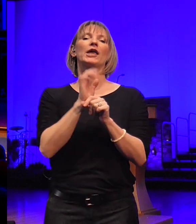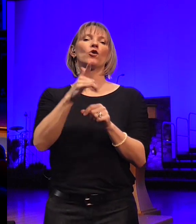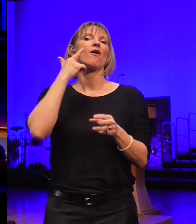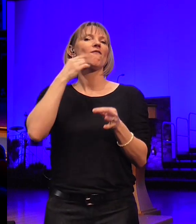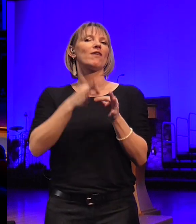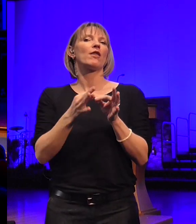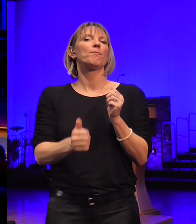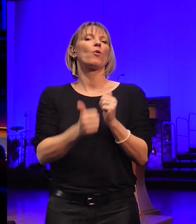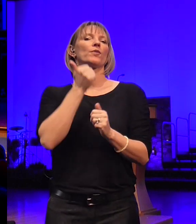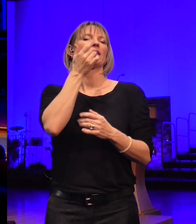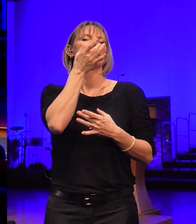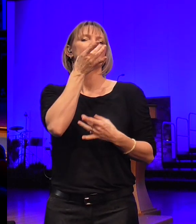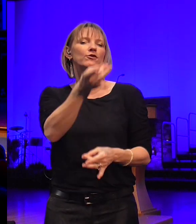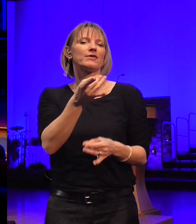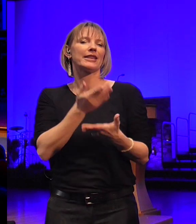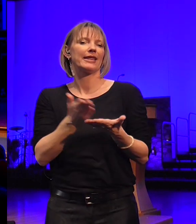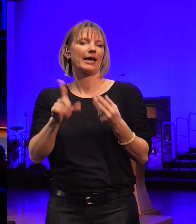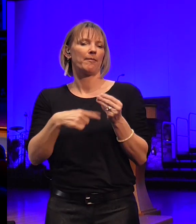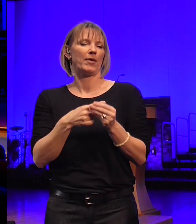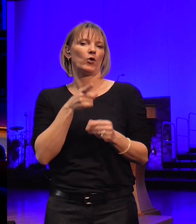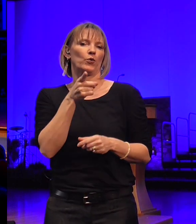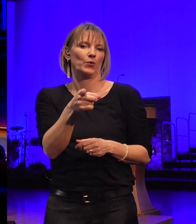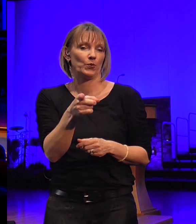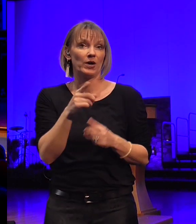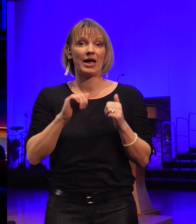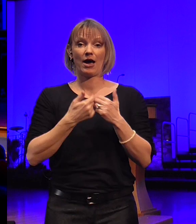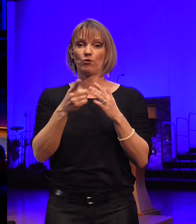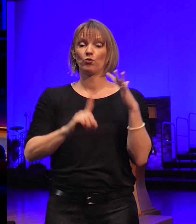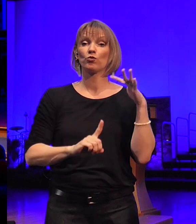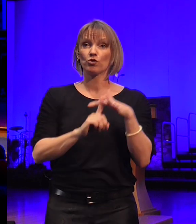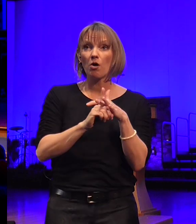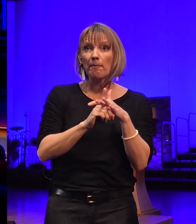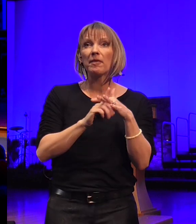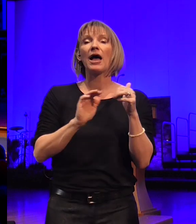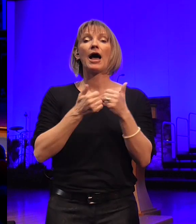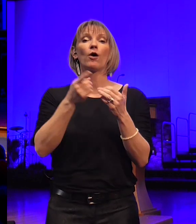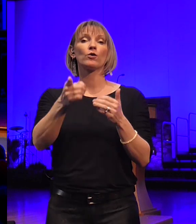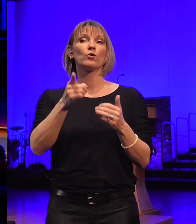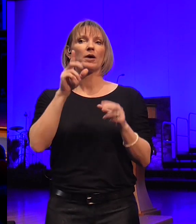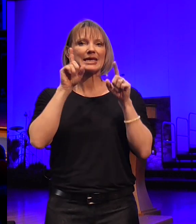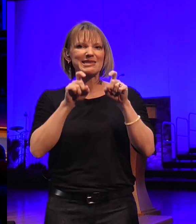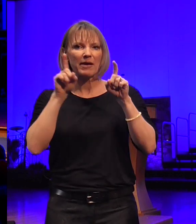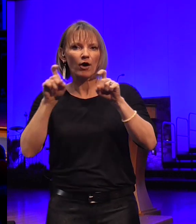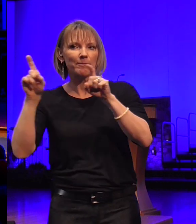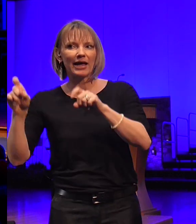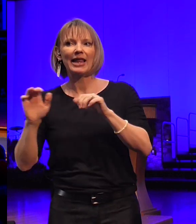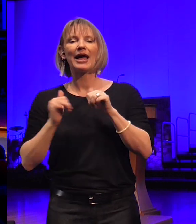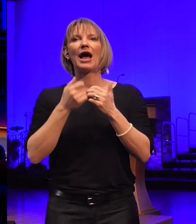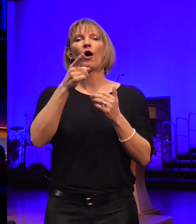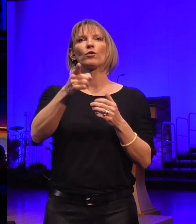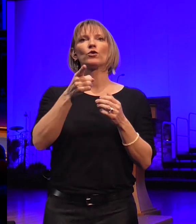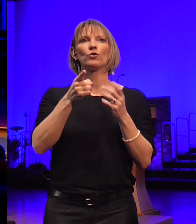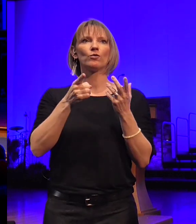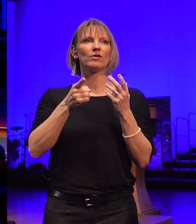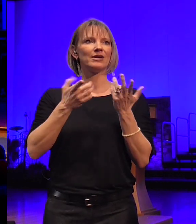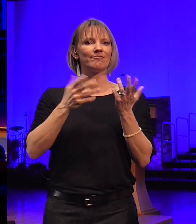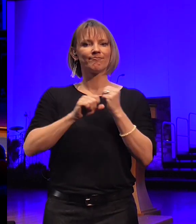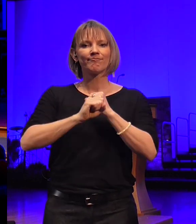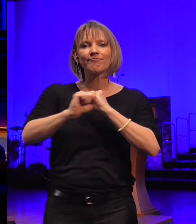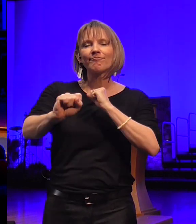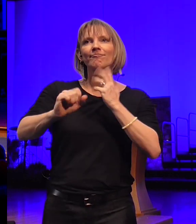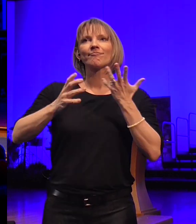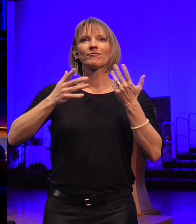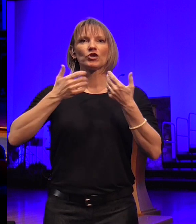interesting thing about you. And how you show up, and how you experiment, and how you stretch, and how you're